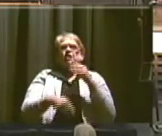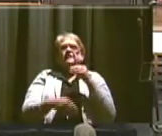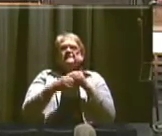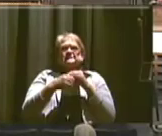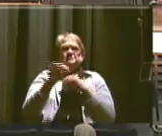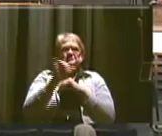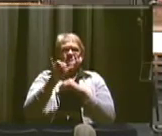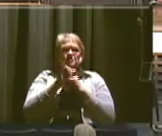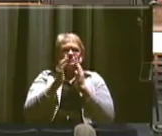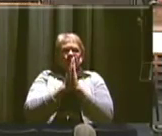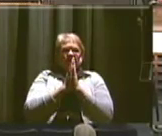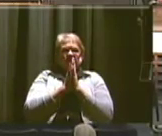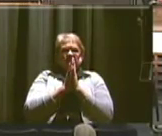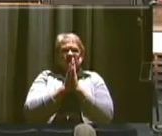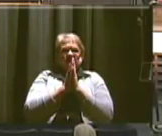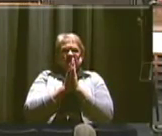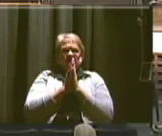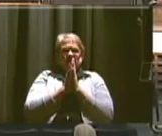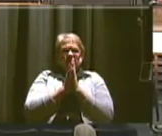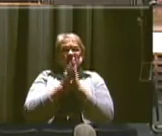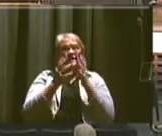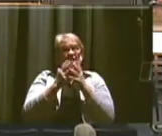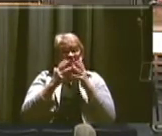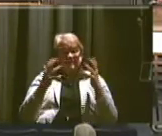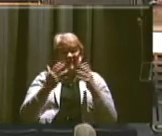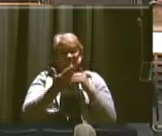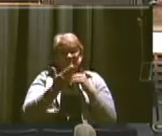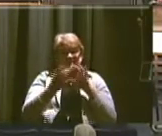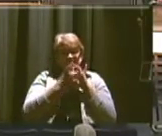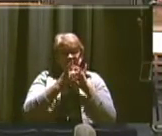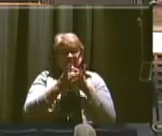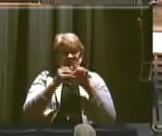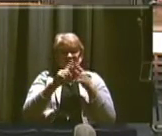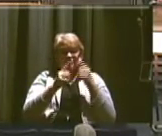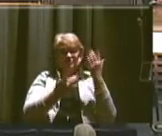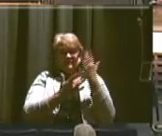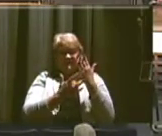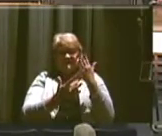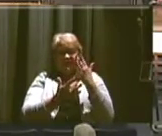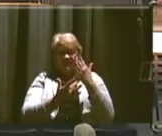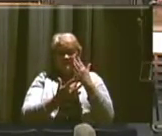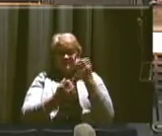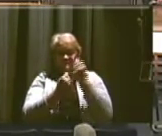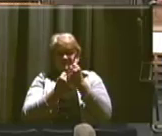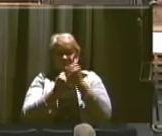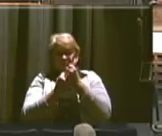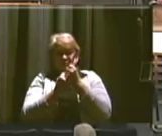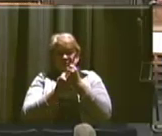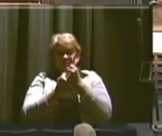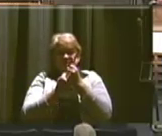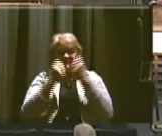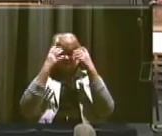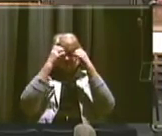that bunch of stuff related to technology support for the